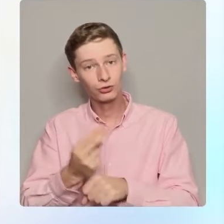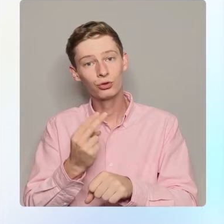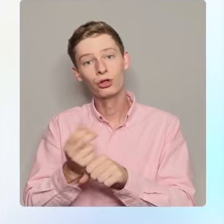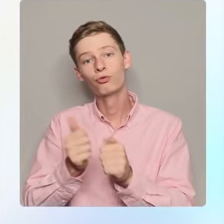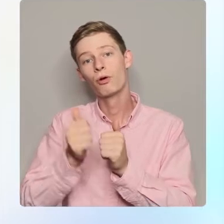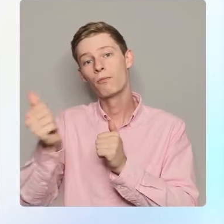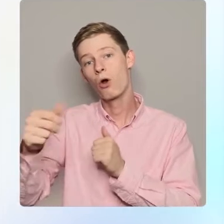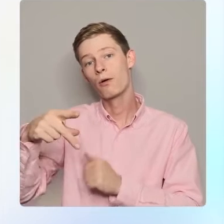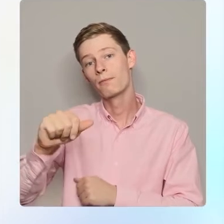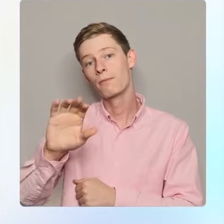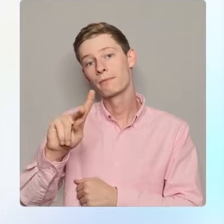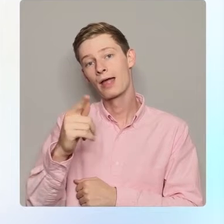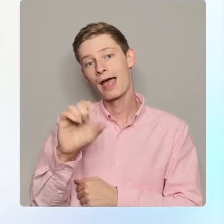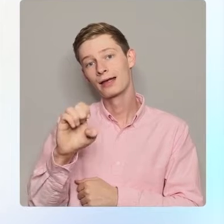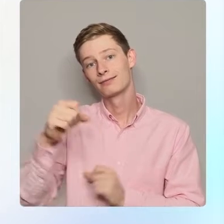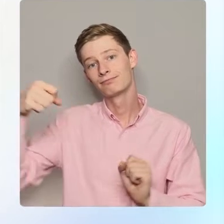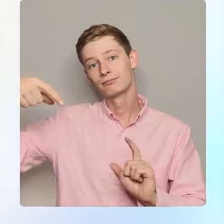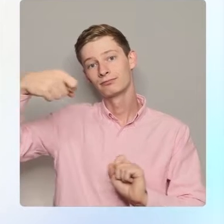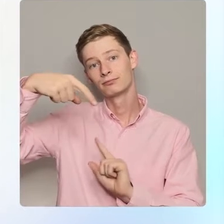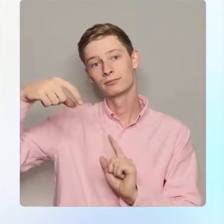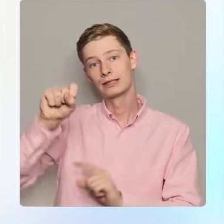much more modular and stable.